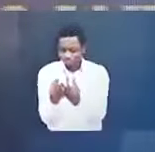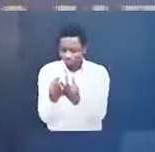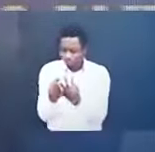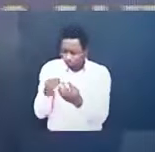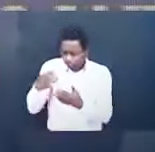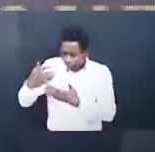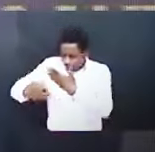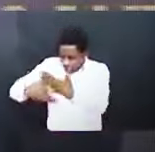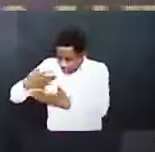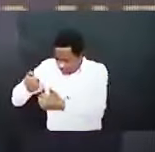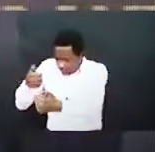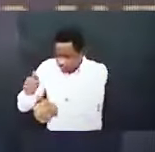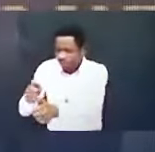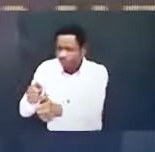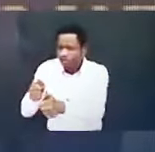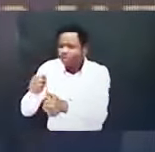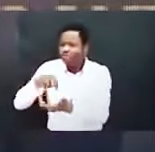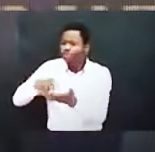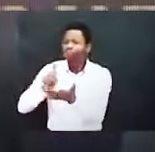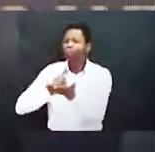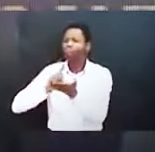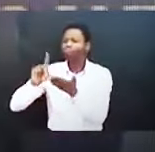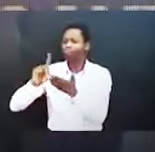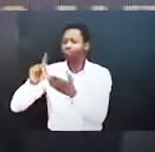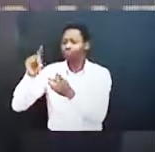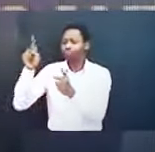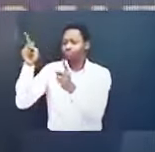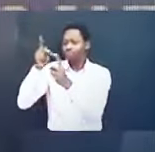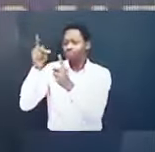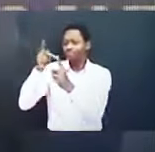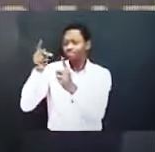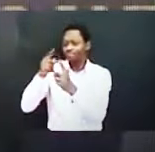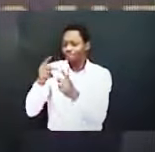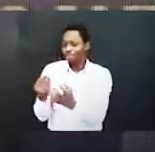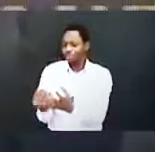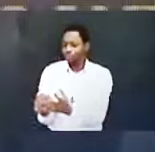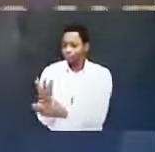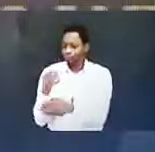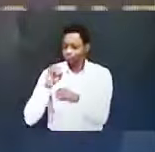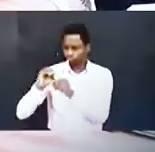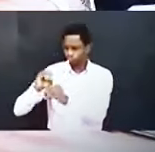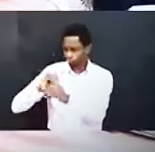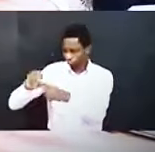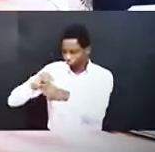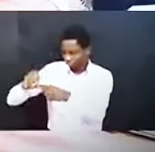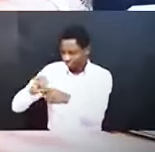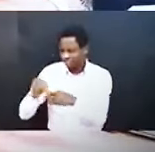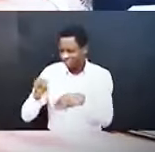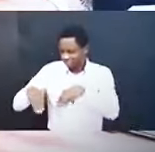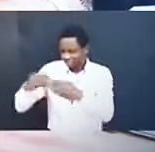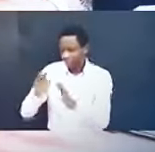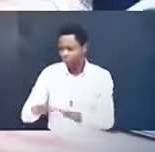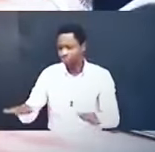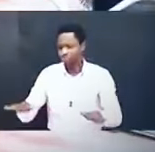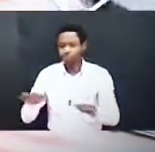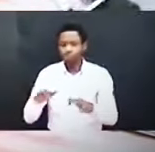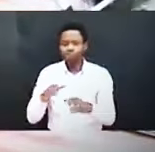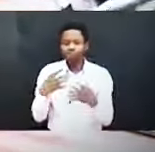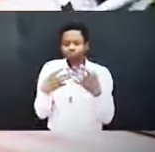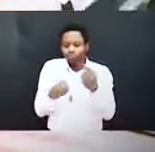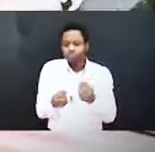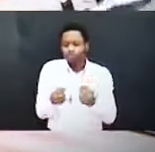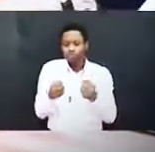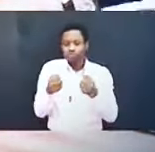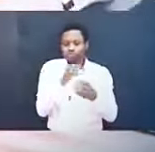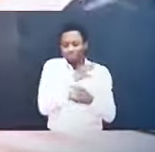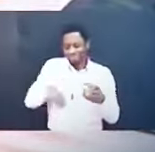Puritan upbringing of Jonathan Edwards with a strong Christian vision of life. My emphasis is not the